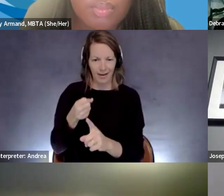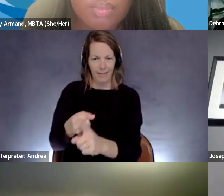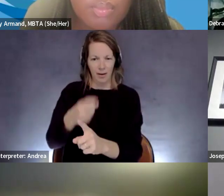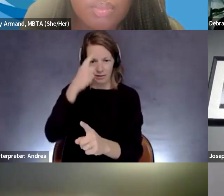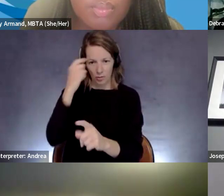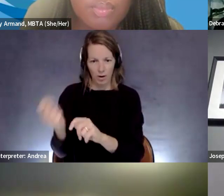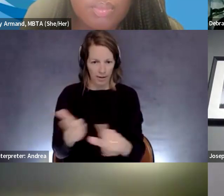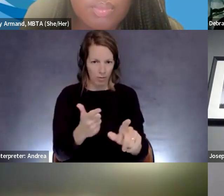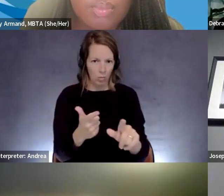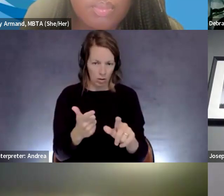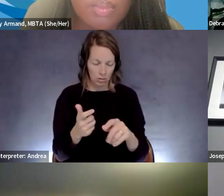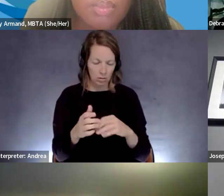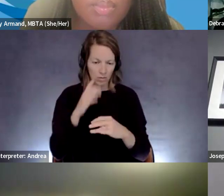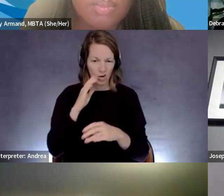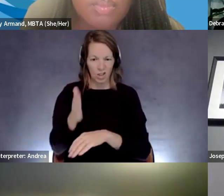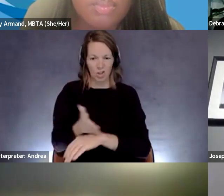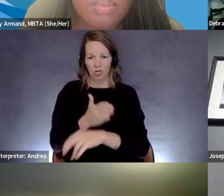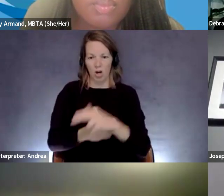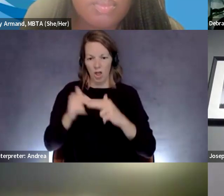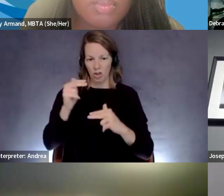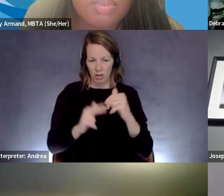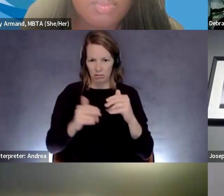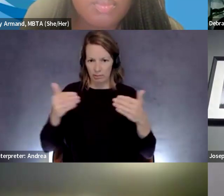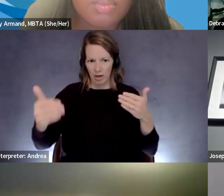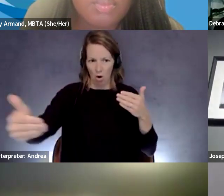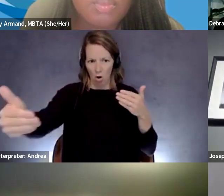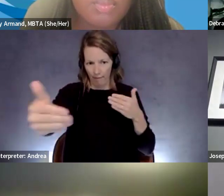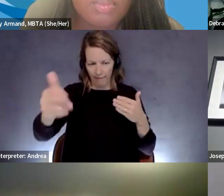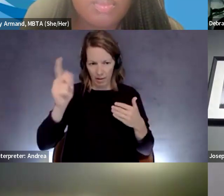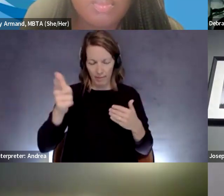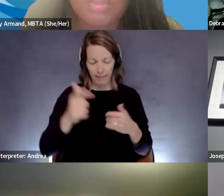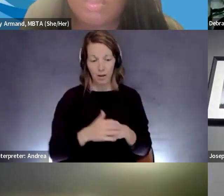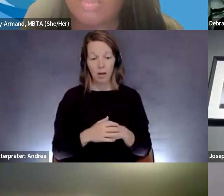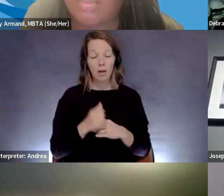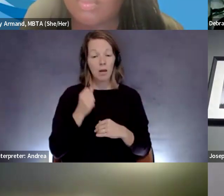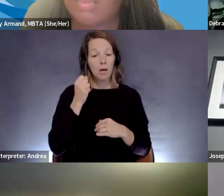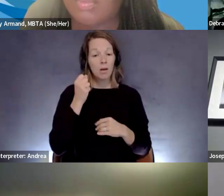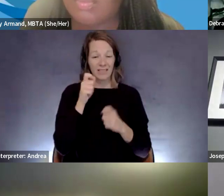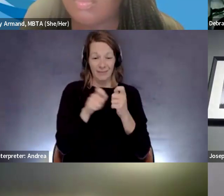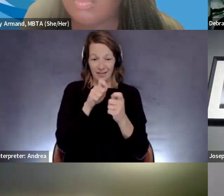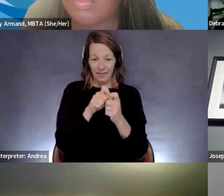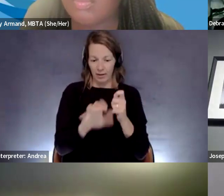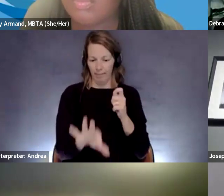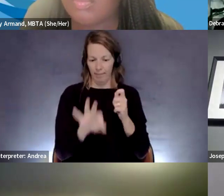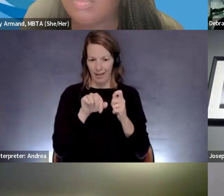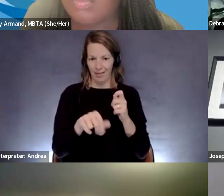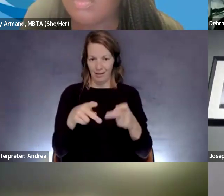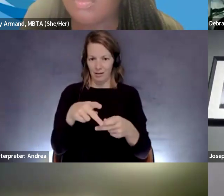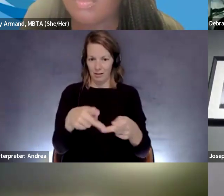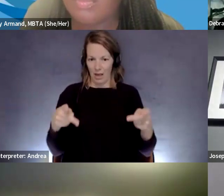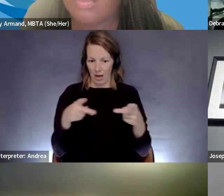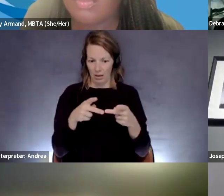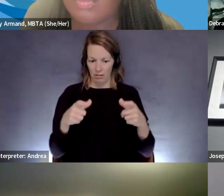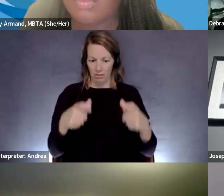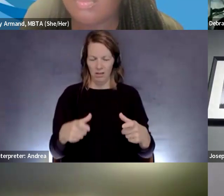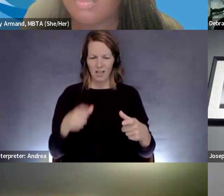everyone, with the construction being off a little bit. But we specifically chose this site because it was,